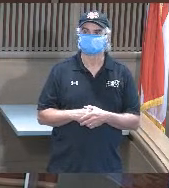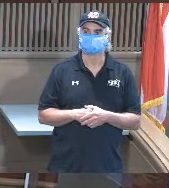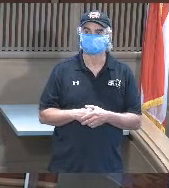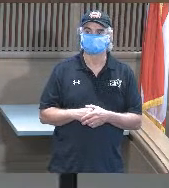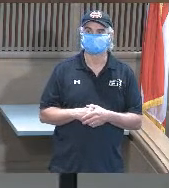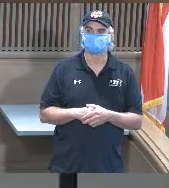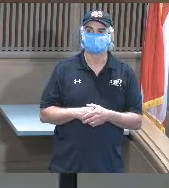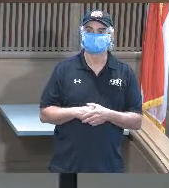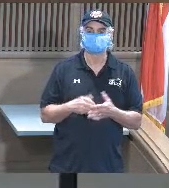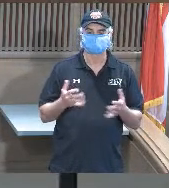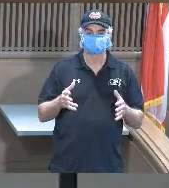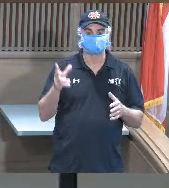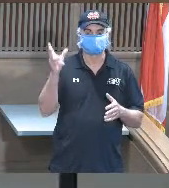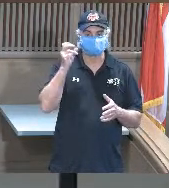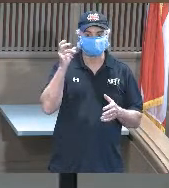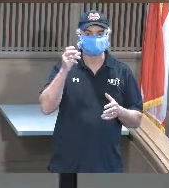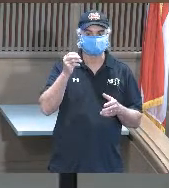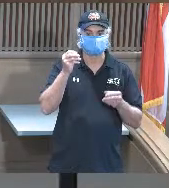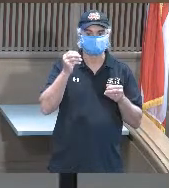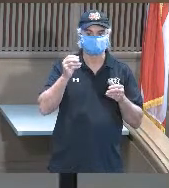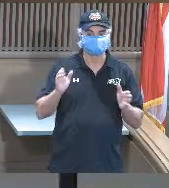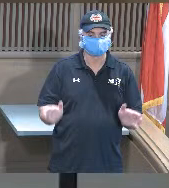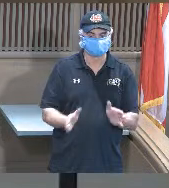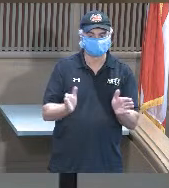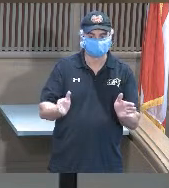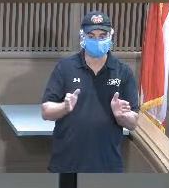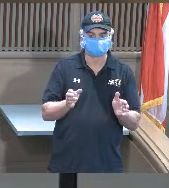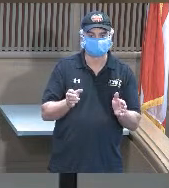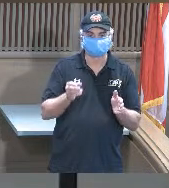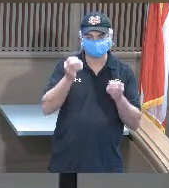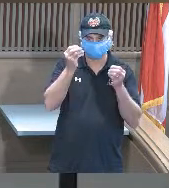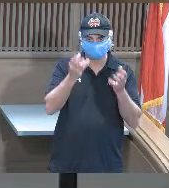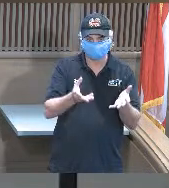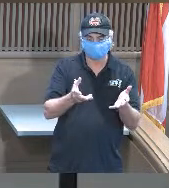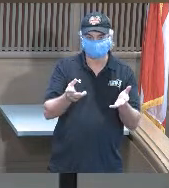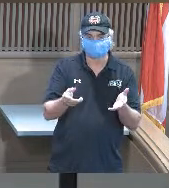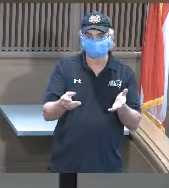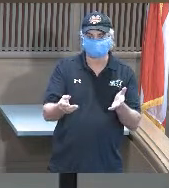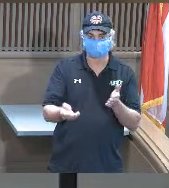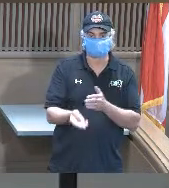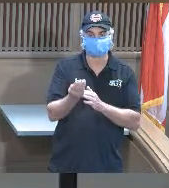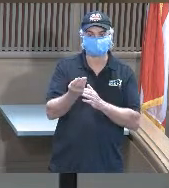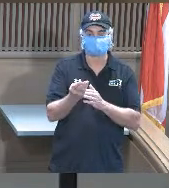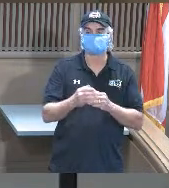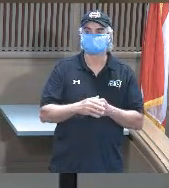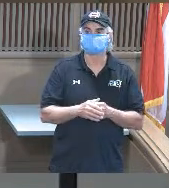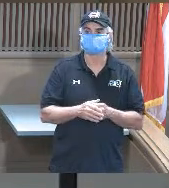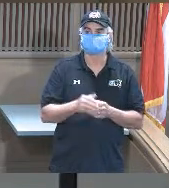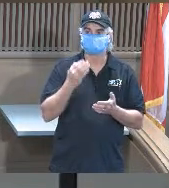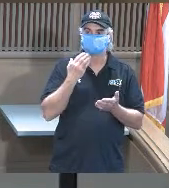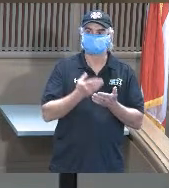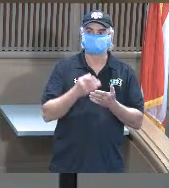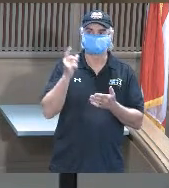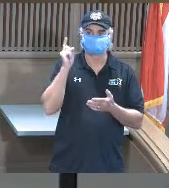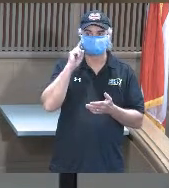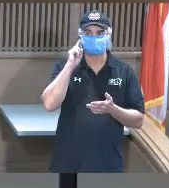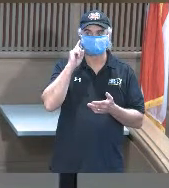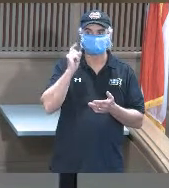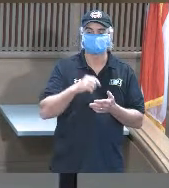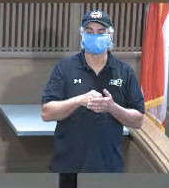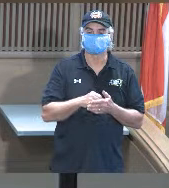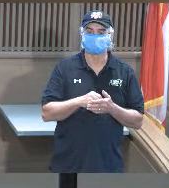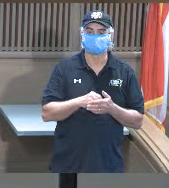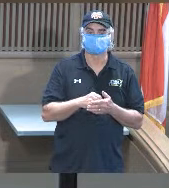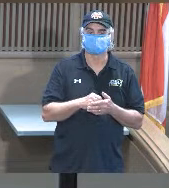We have heard some encouraging news this morning, and it's good to hear the facts that